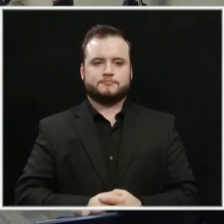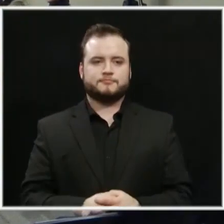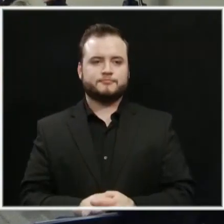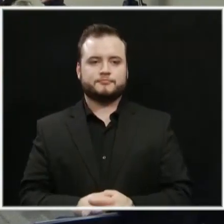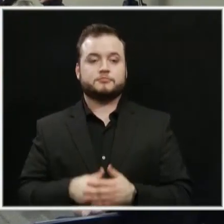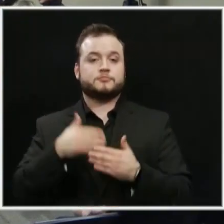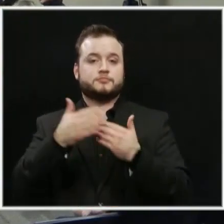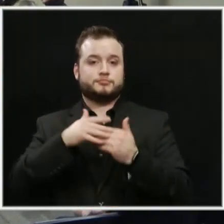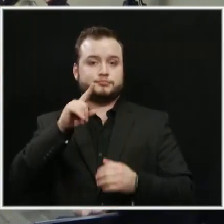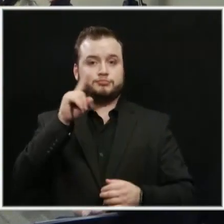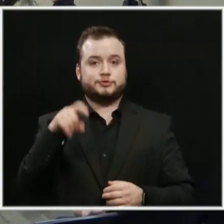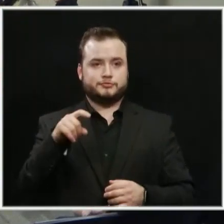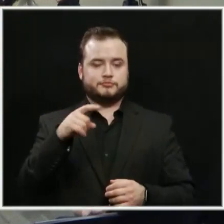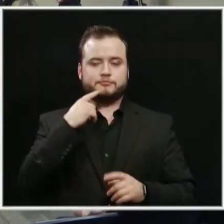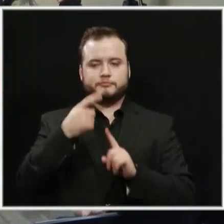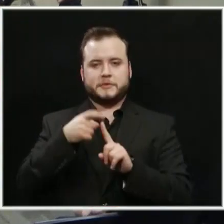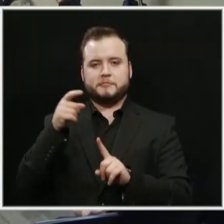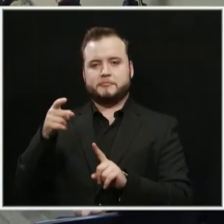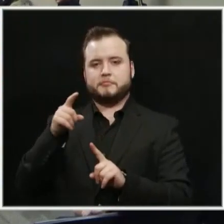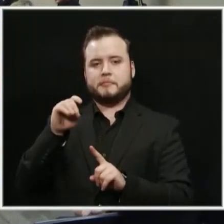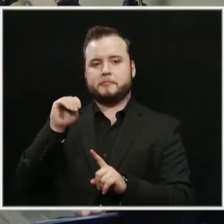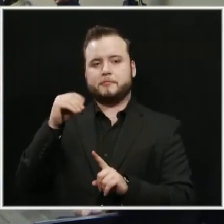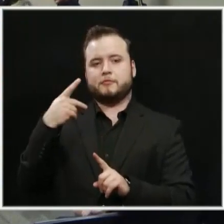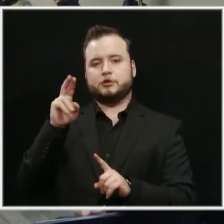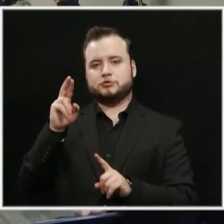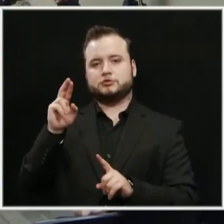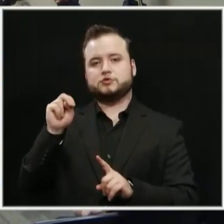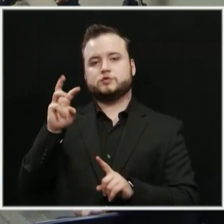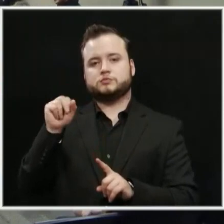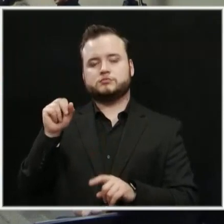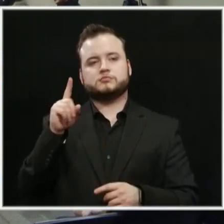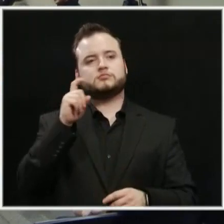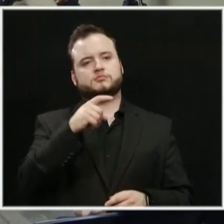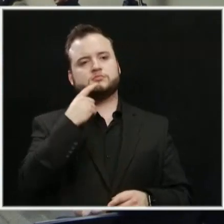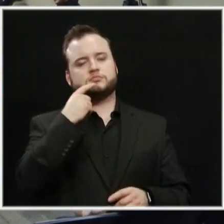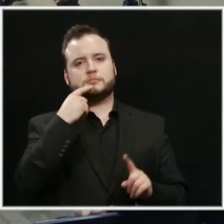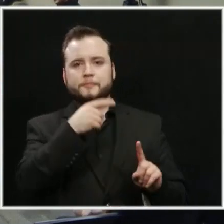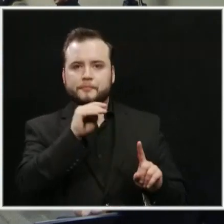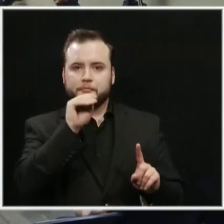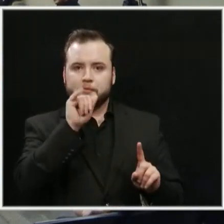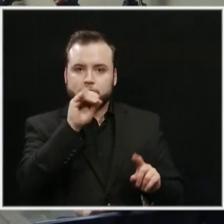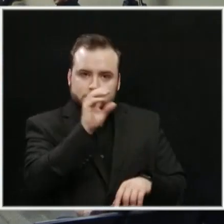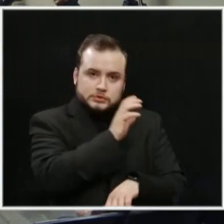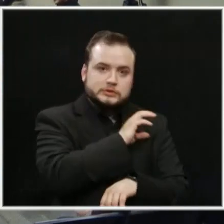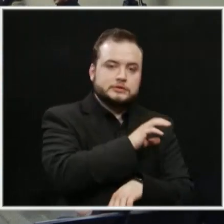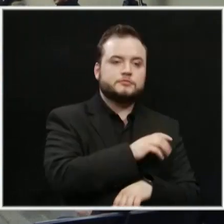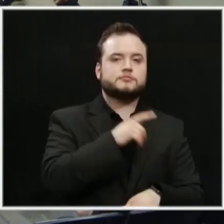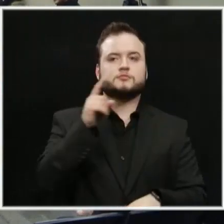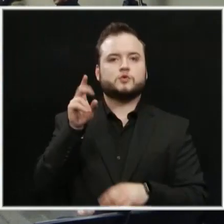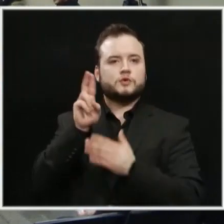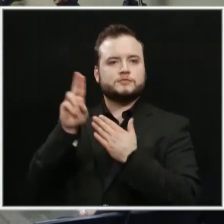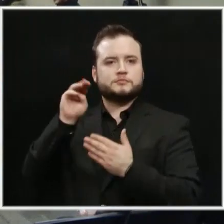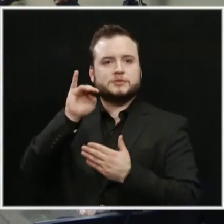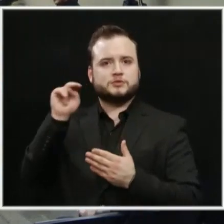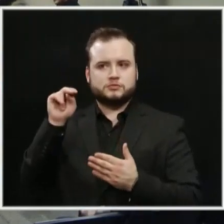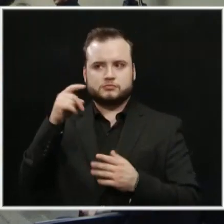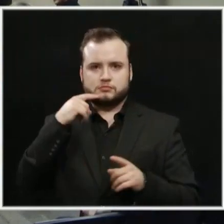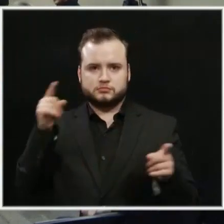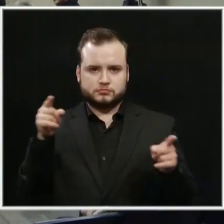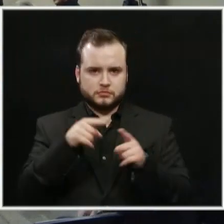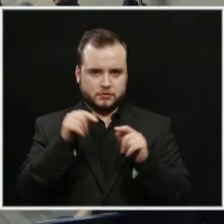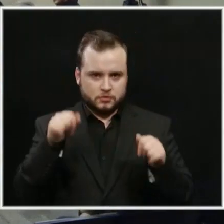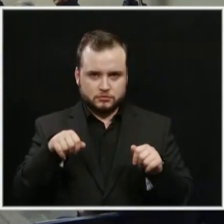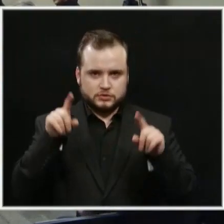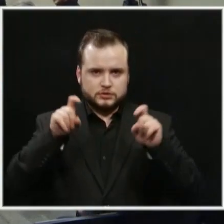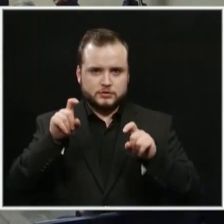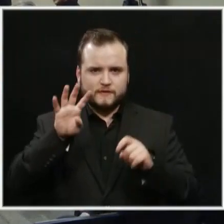of M and Mayo Clinic, who have said for days that together they can test 40,000 people a day. What's the holdup? What needs to happen